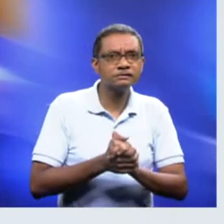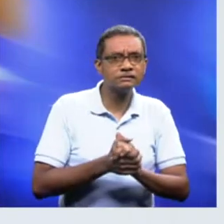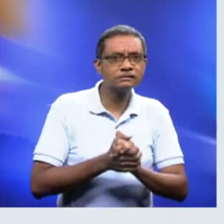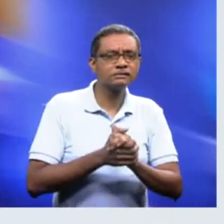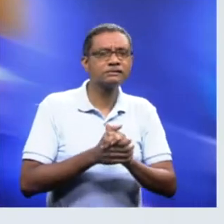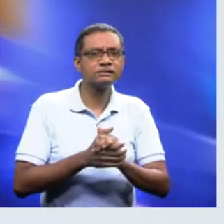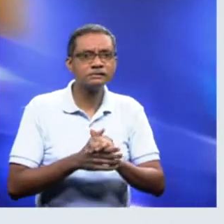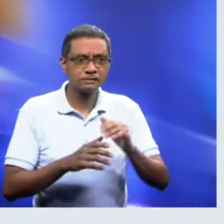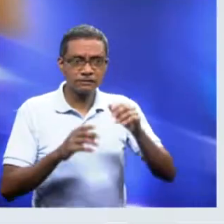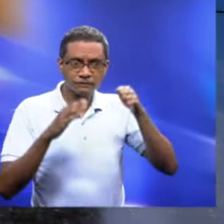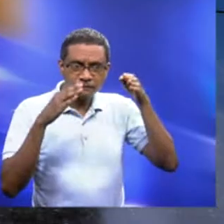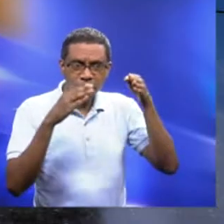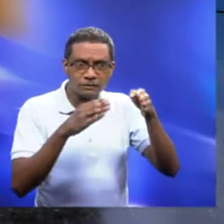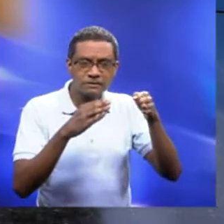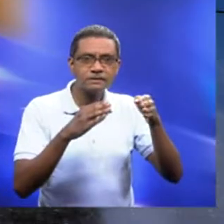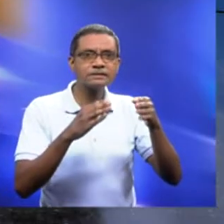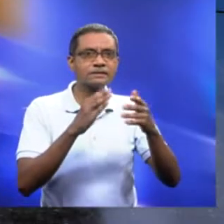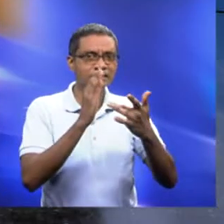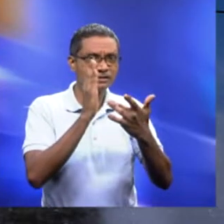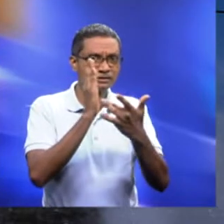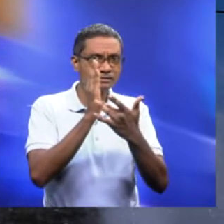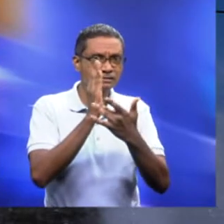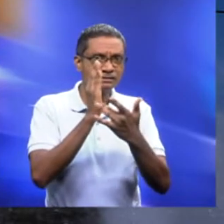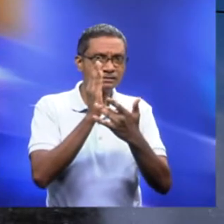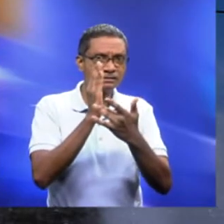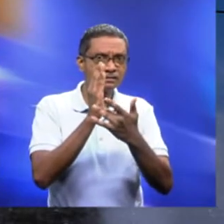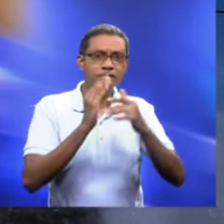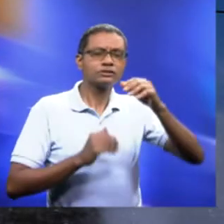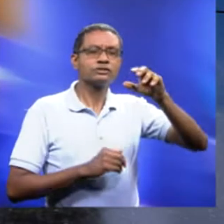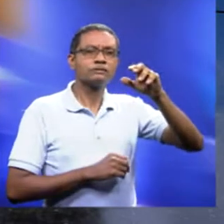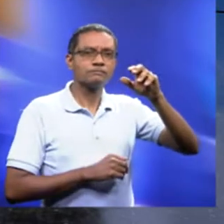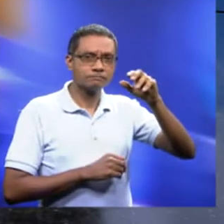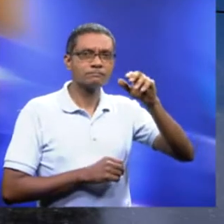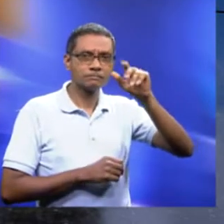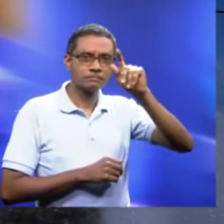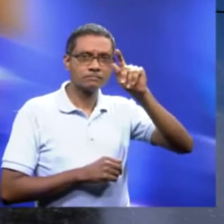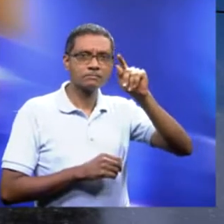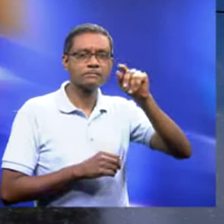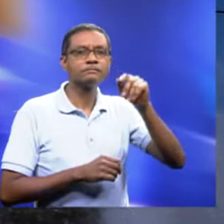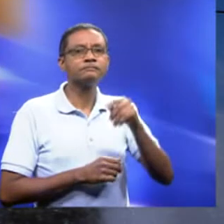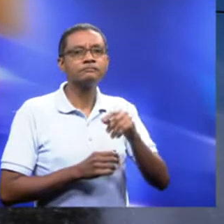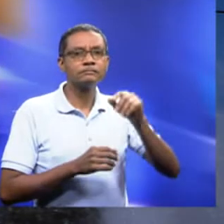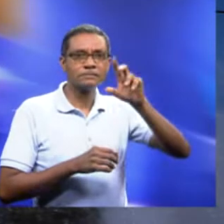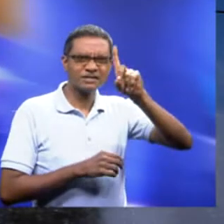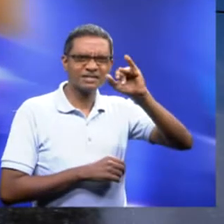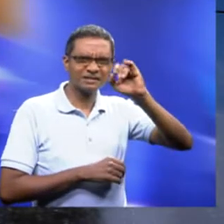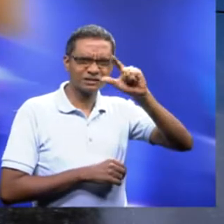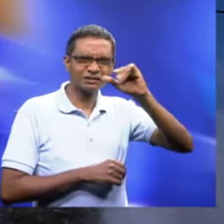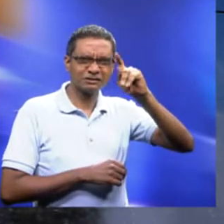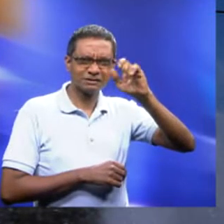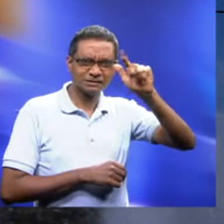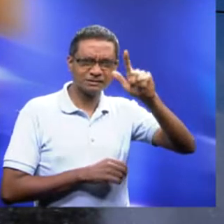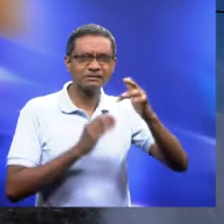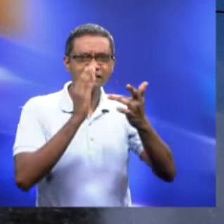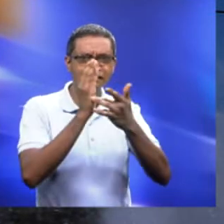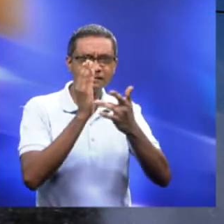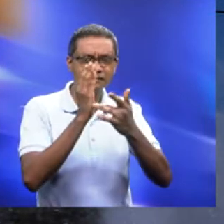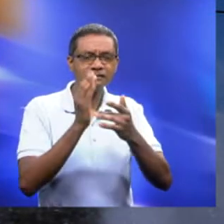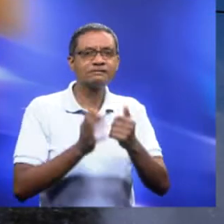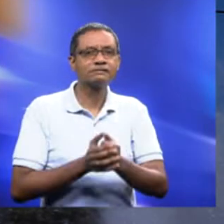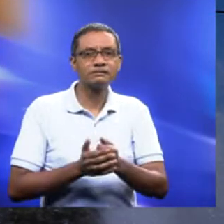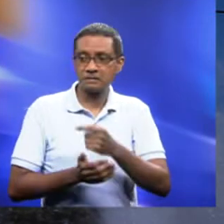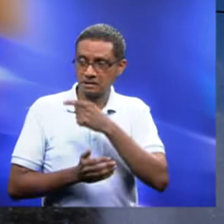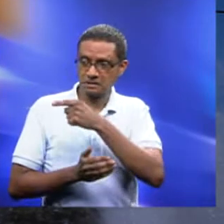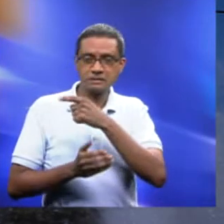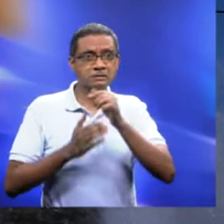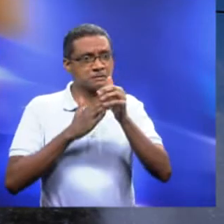technology, from the University of Bedfordshire, England, where he gained knowledge to lead and transform the Cyber and Social